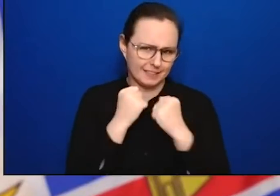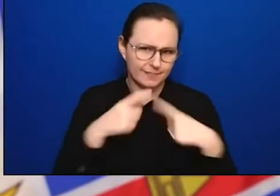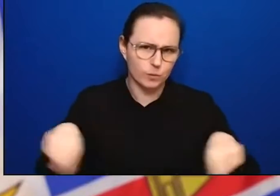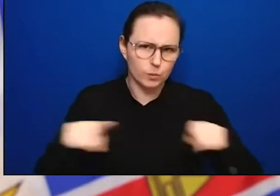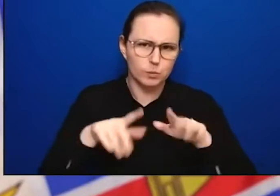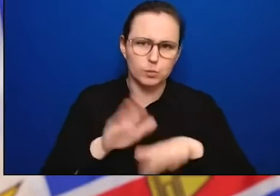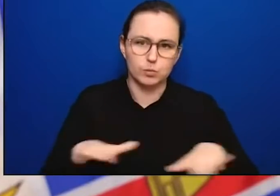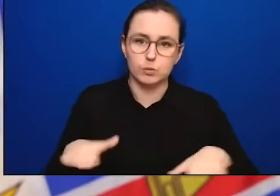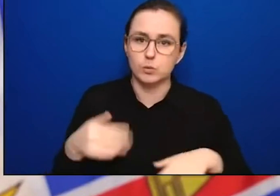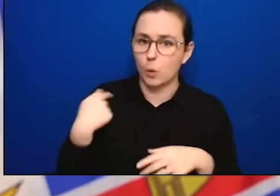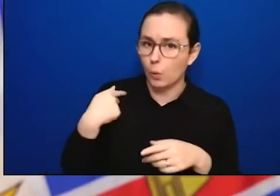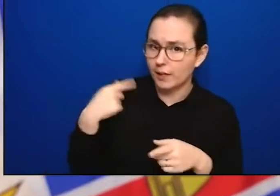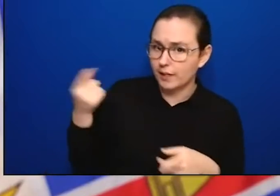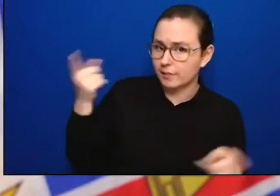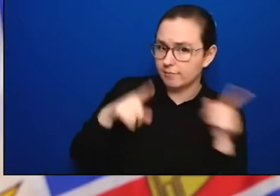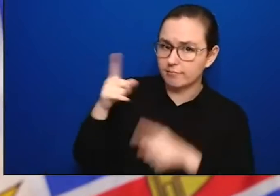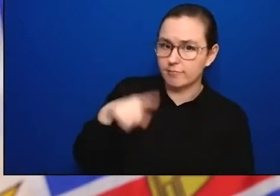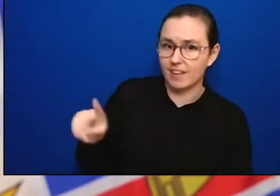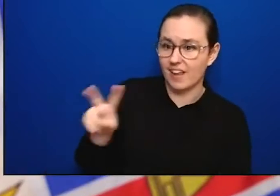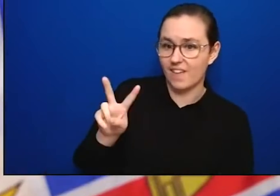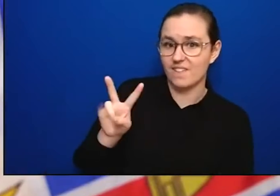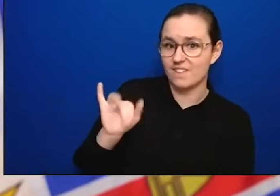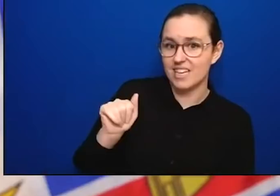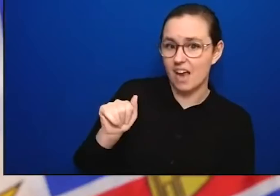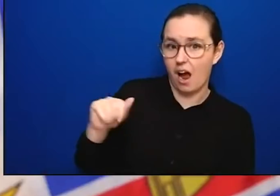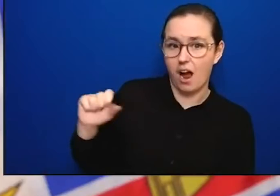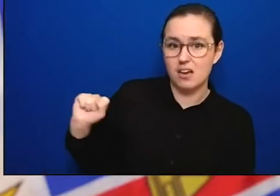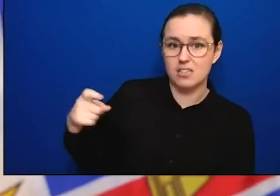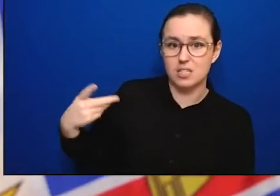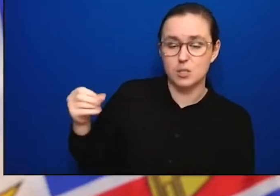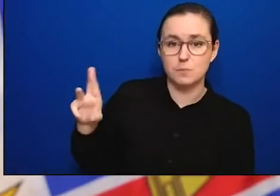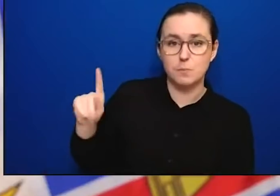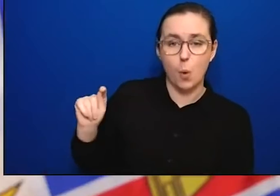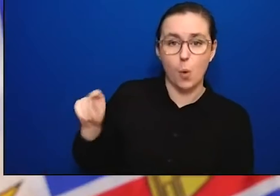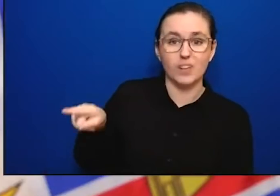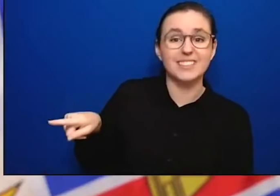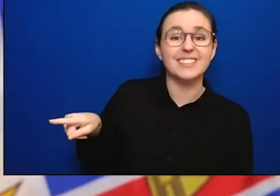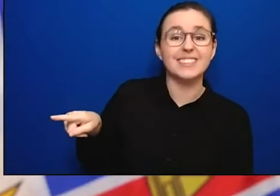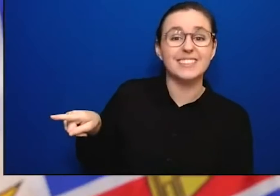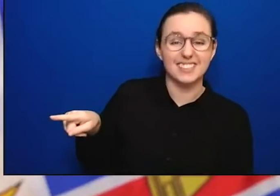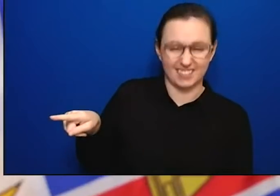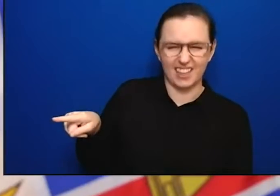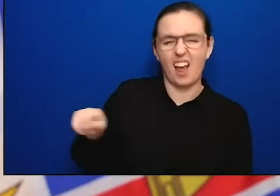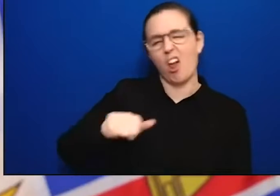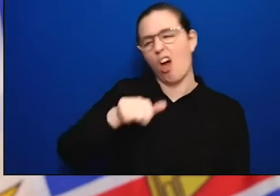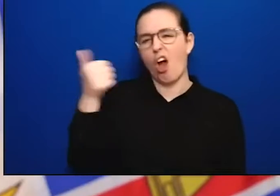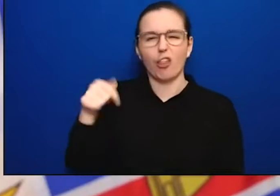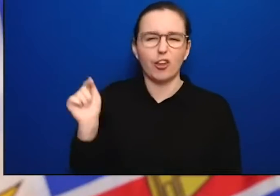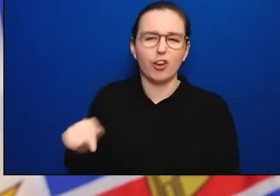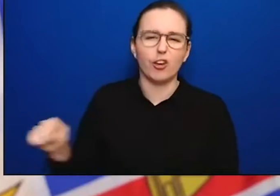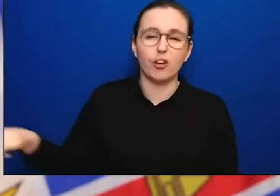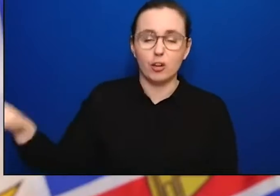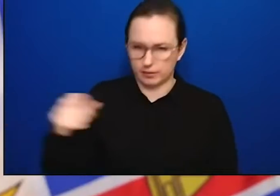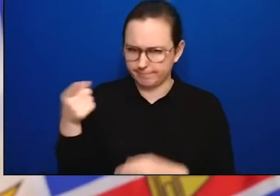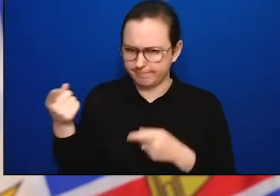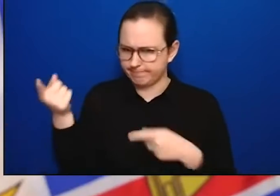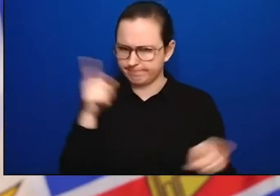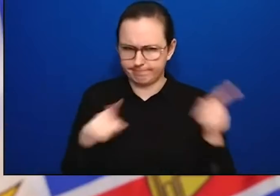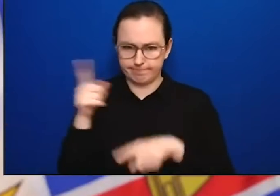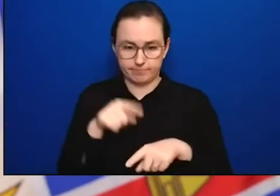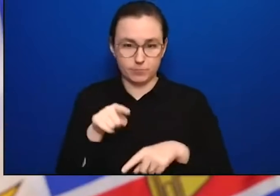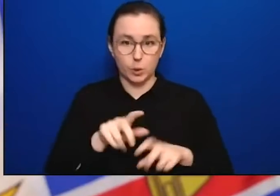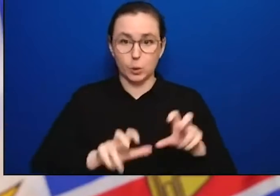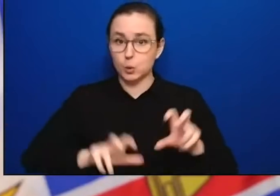sports, especially team sports, and we've been working with organizers and with Via Sport to make sure that this can be done in a safe